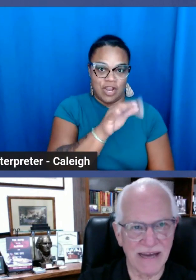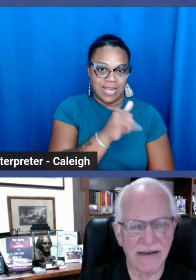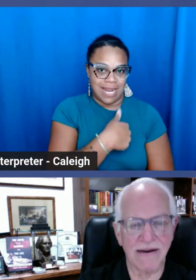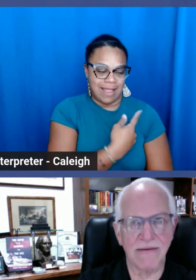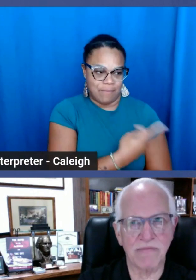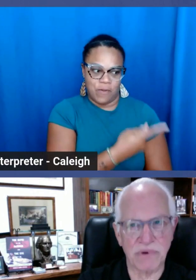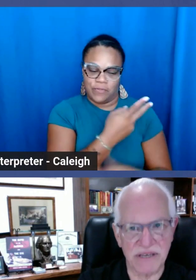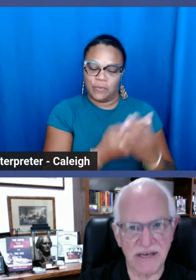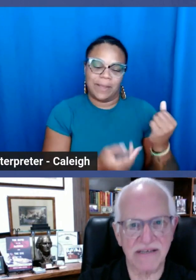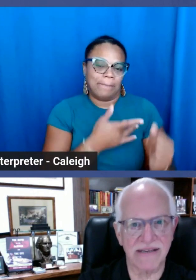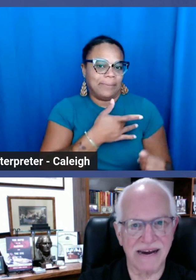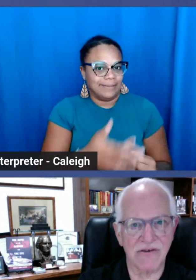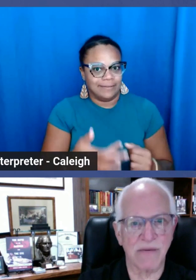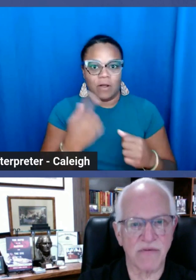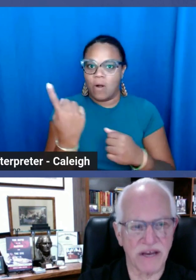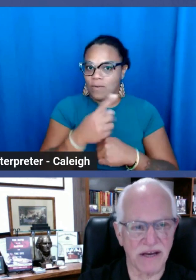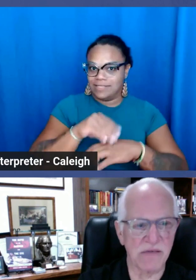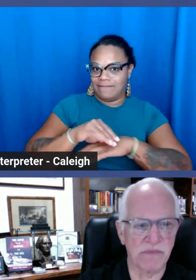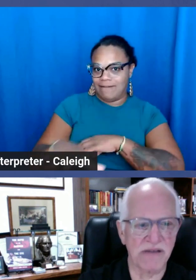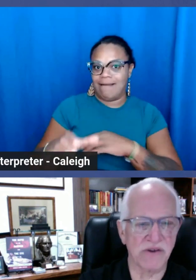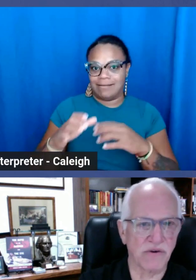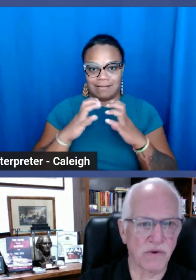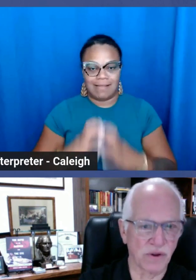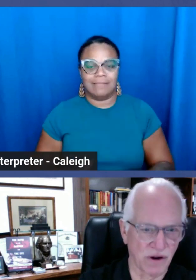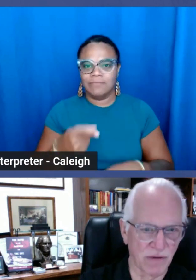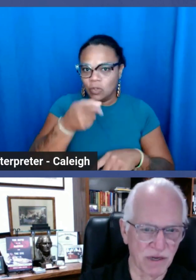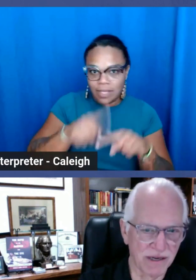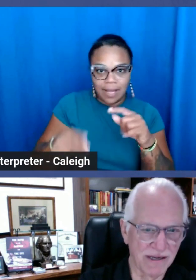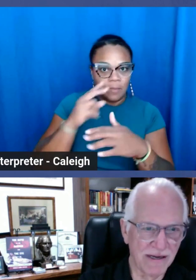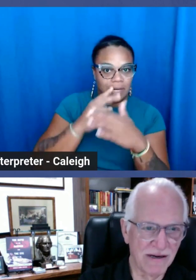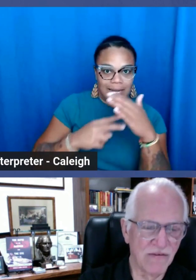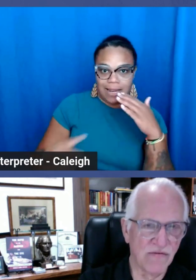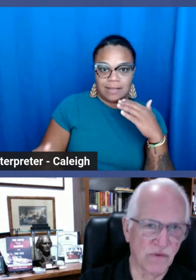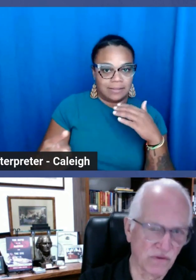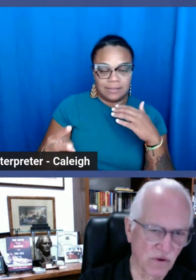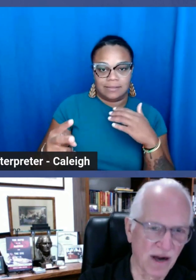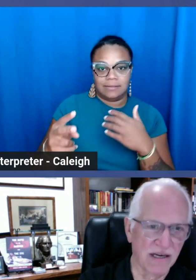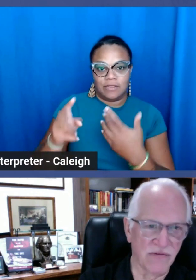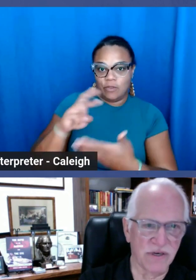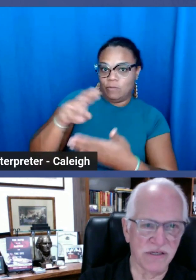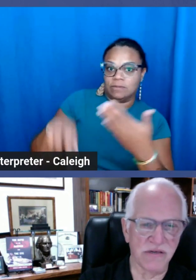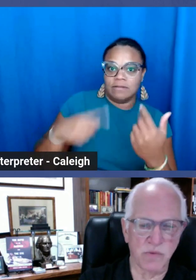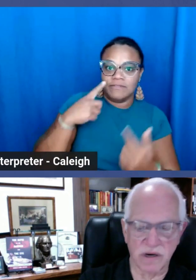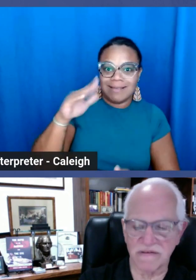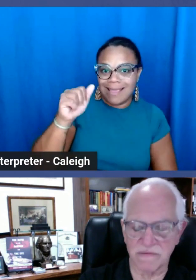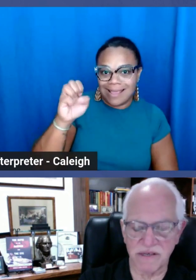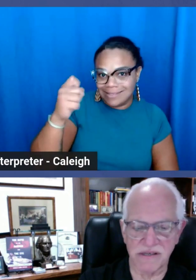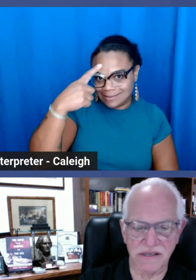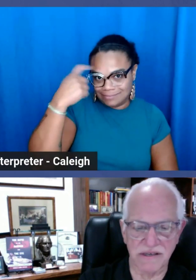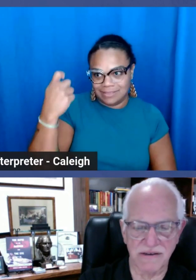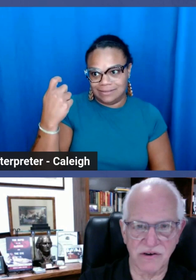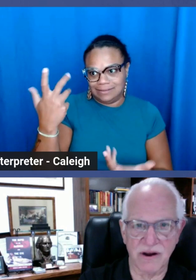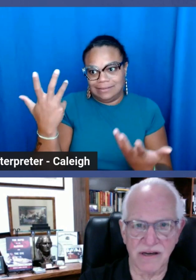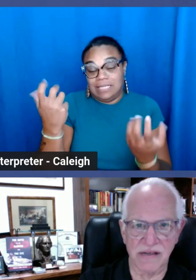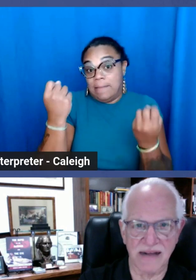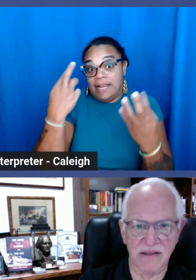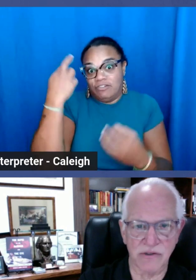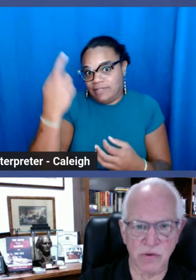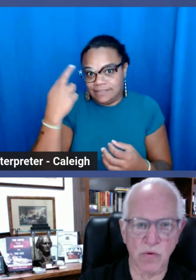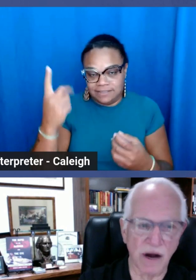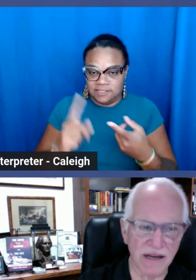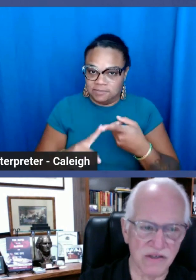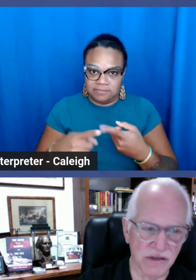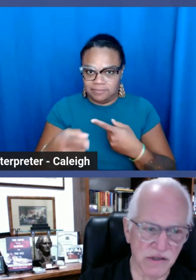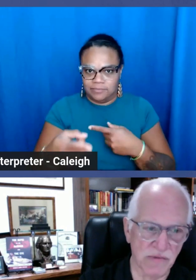you can't predict the outcome of a case based on oral argument for a variety of reasons. One of them is that you're not exactly